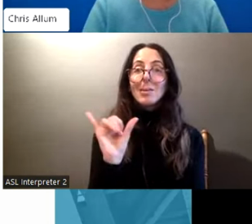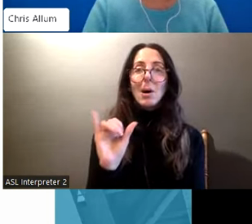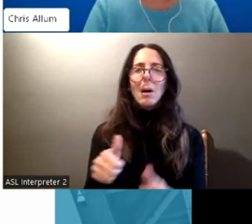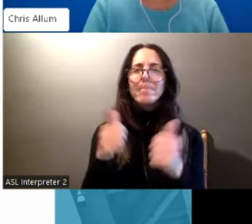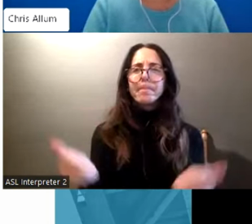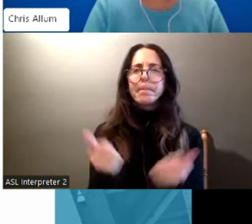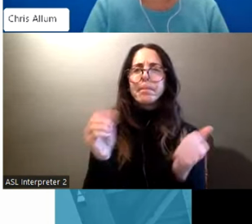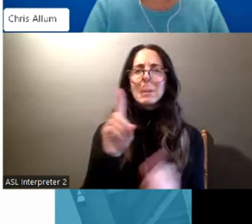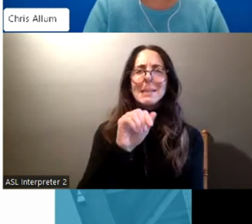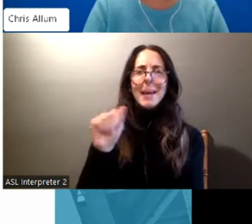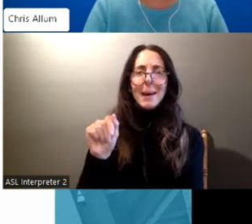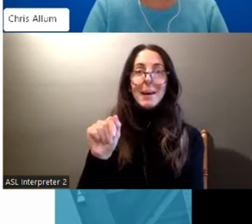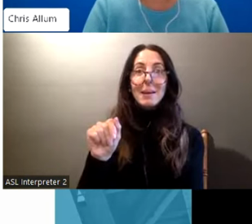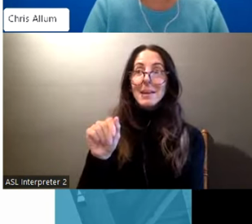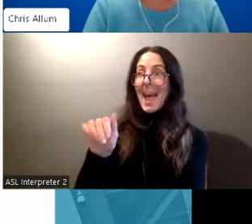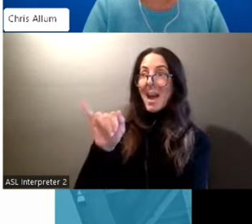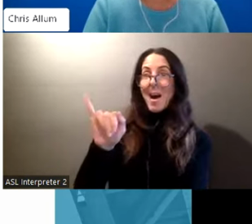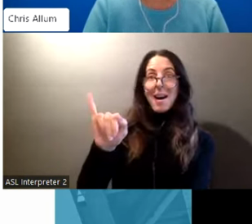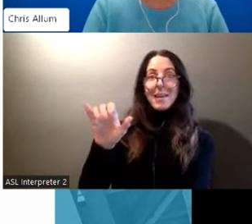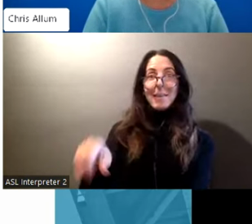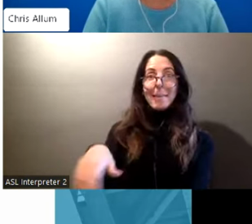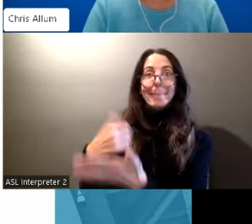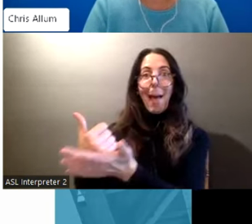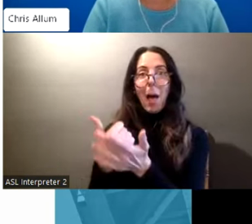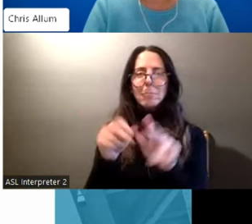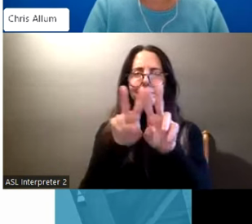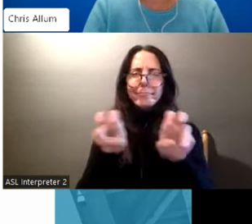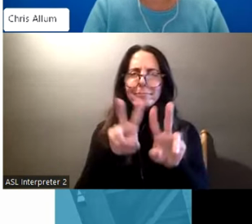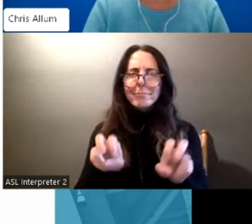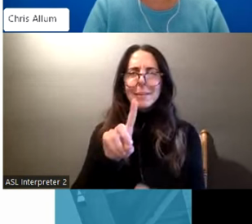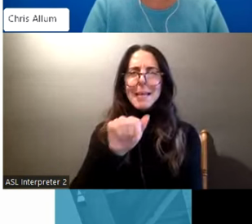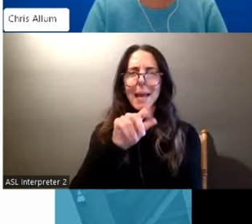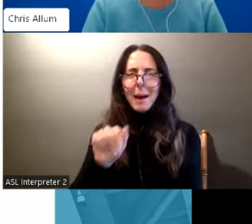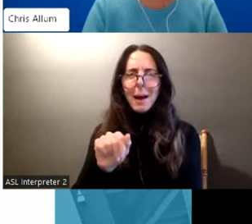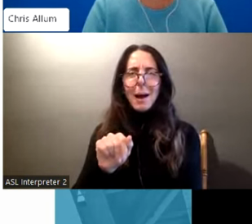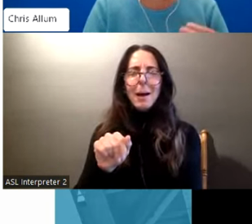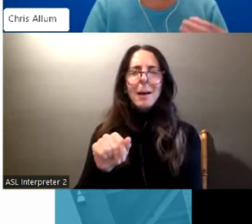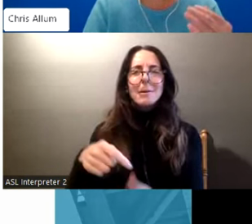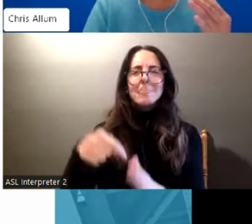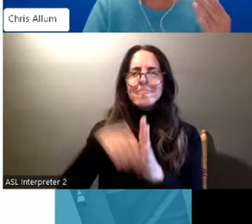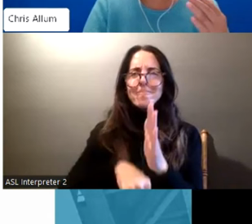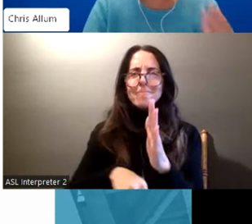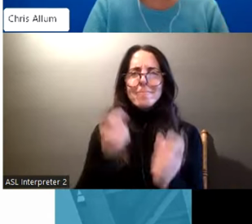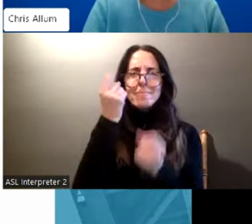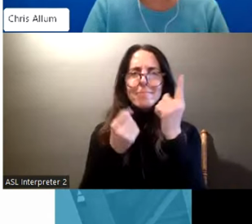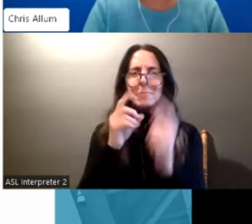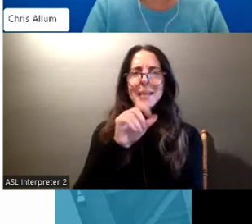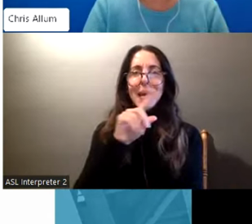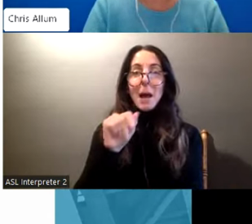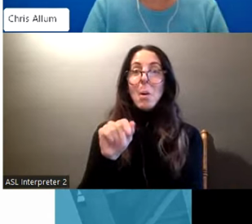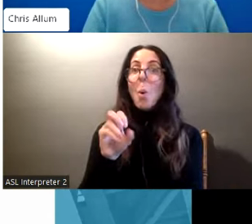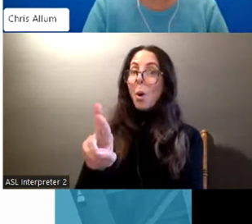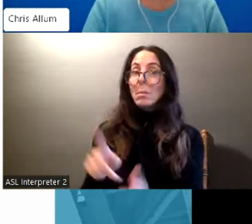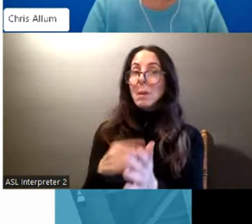use AI to help crunch data, to analyze data, to maybe even do some